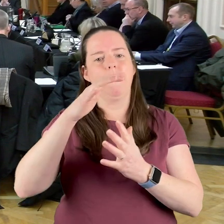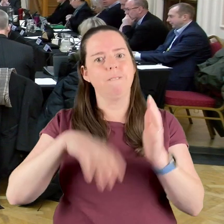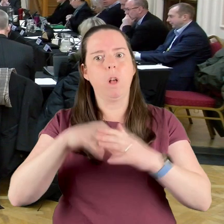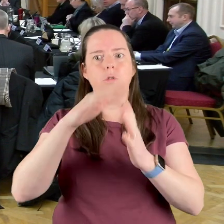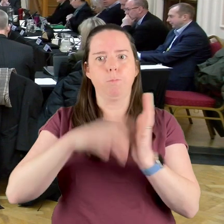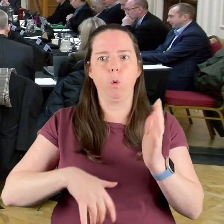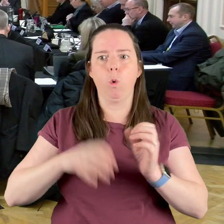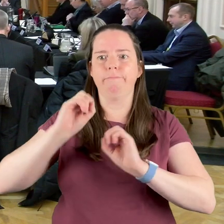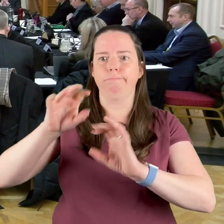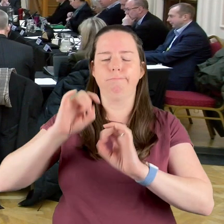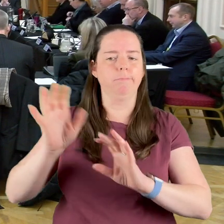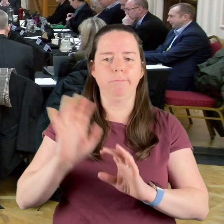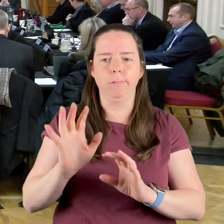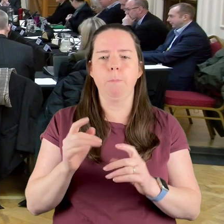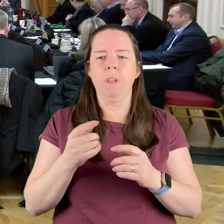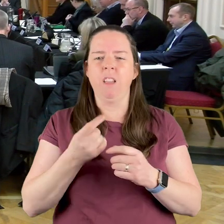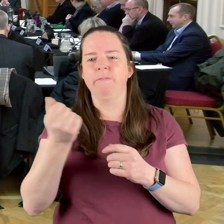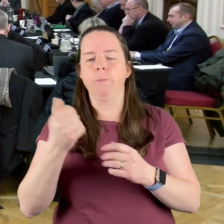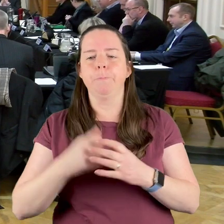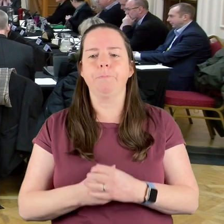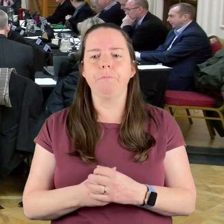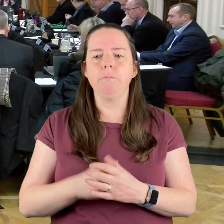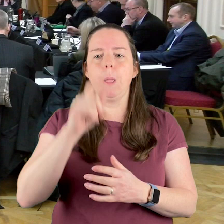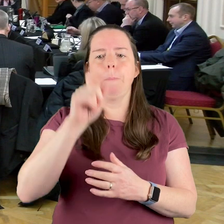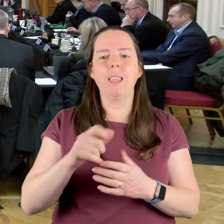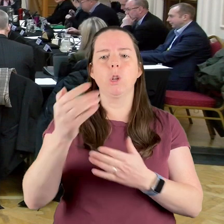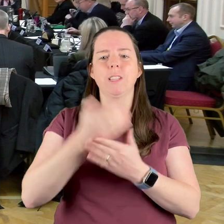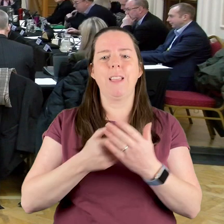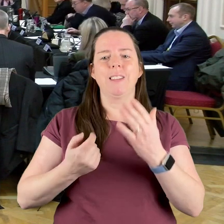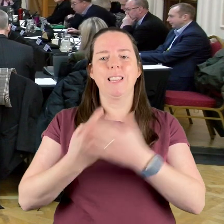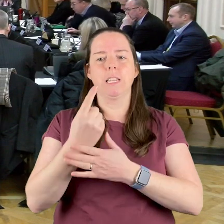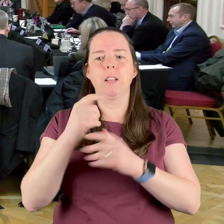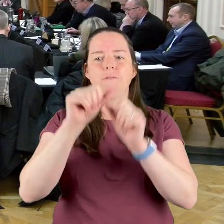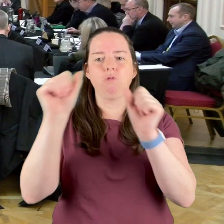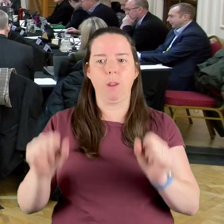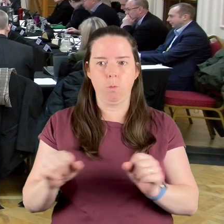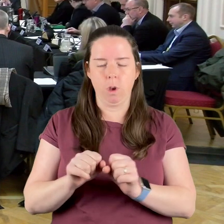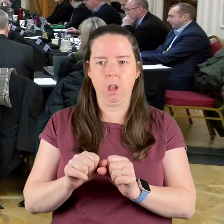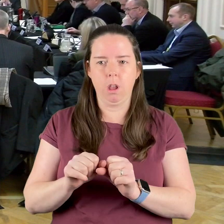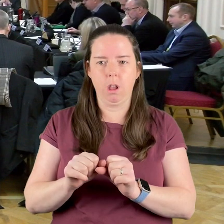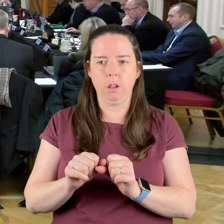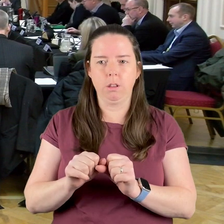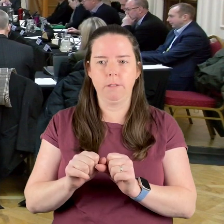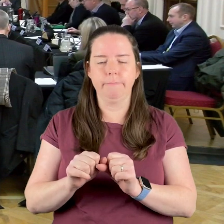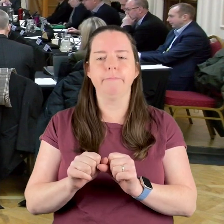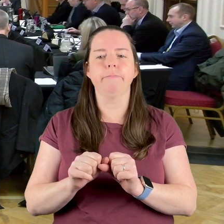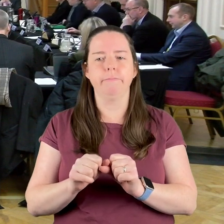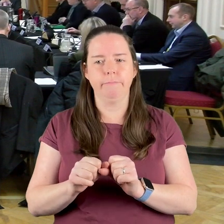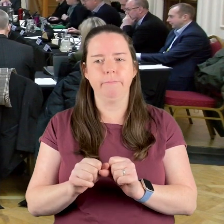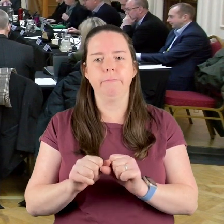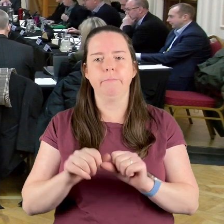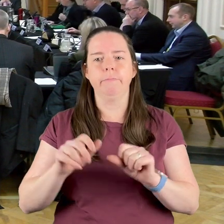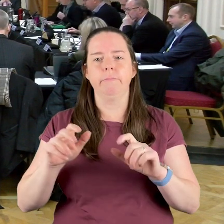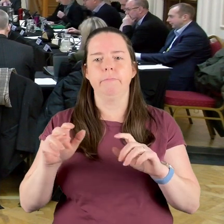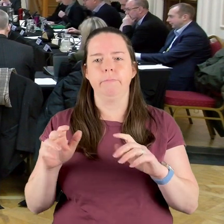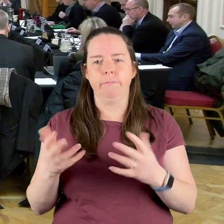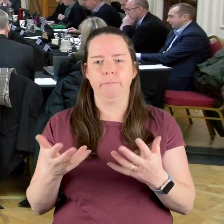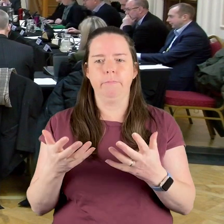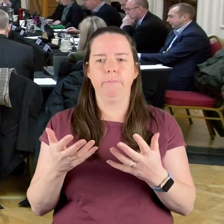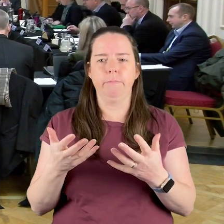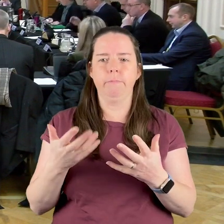I'm not gonna go through every bit of the report, but I'll give you an overview. This, the patient